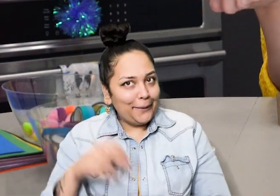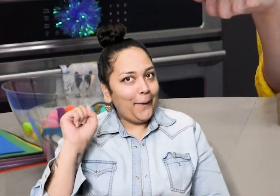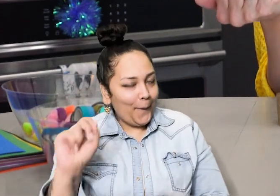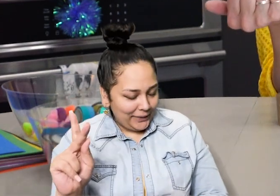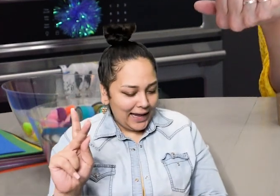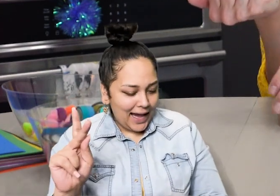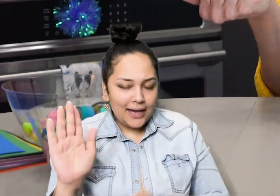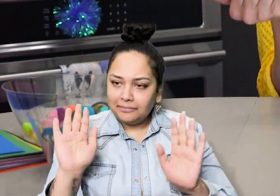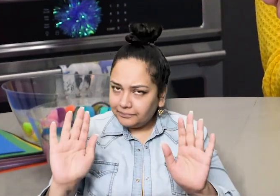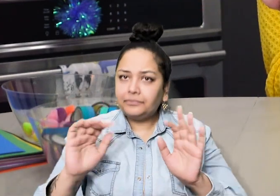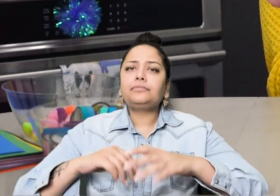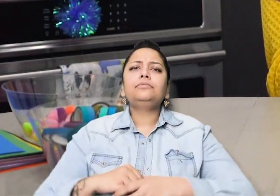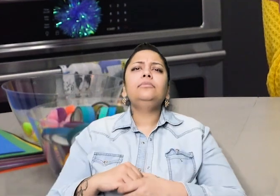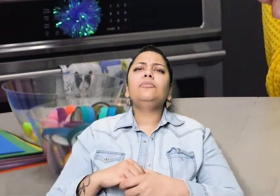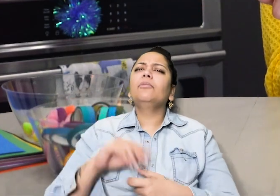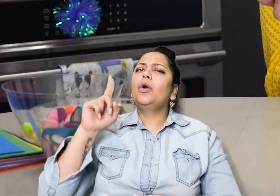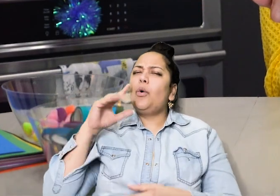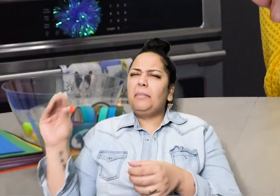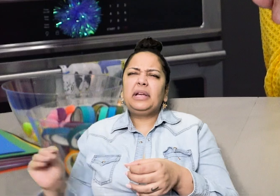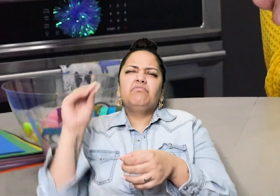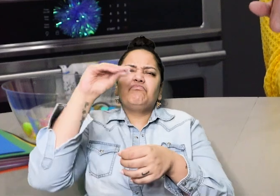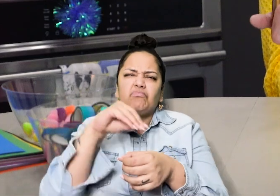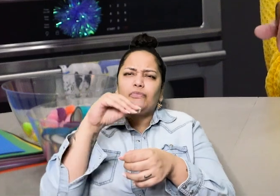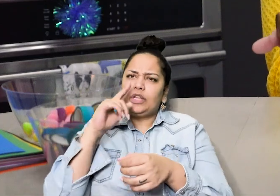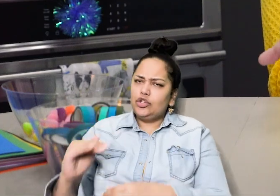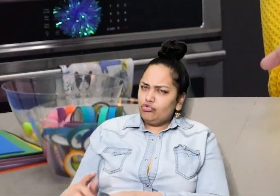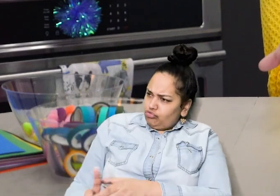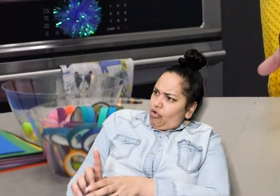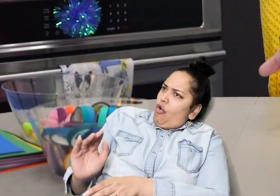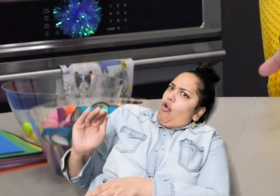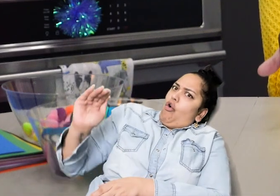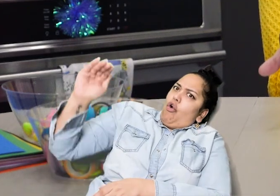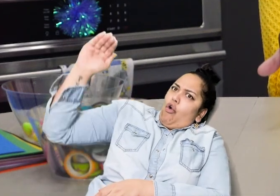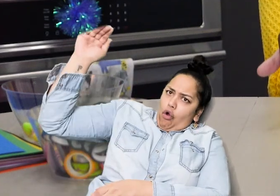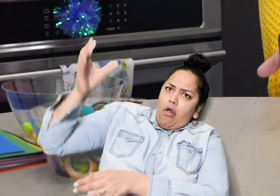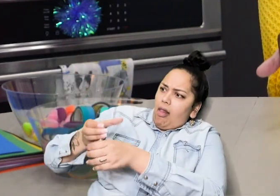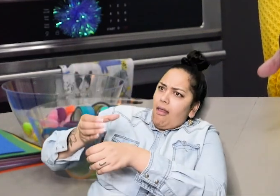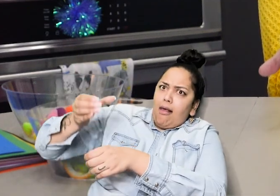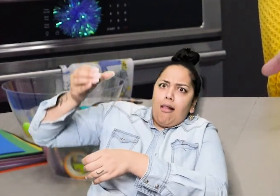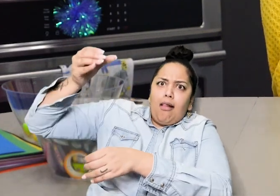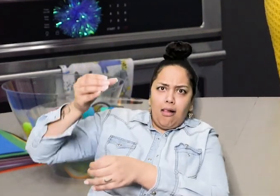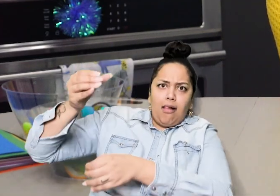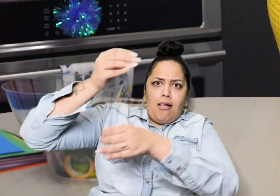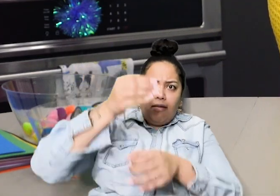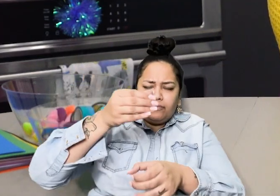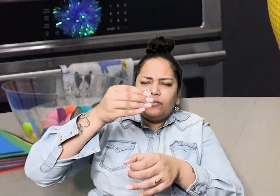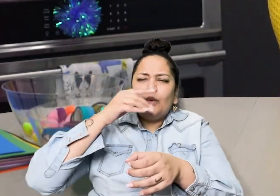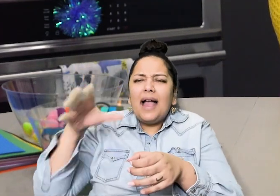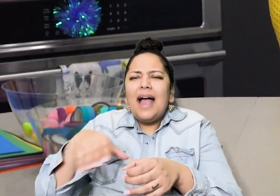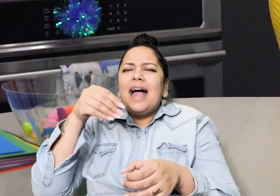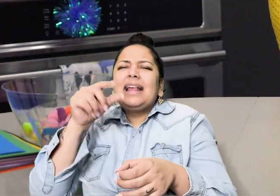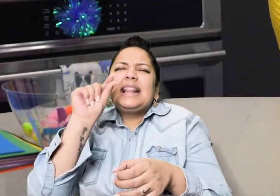And my songs don't even make sense. Okay, so put that one on top there. That one is really tall.